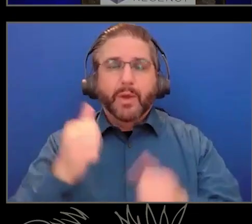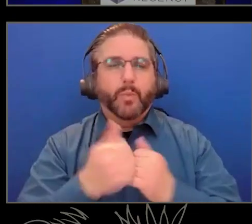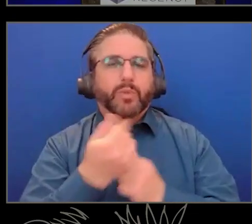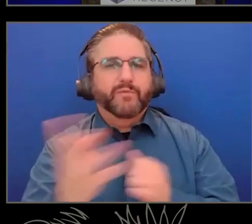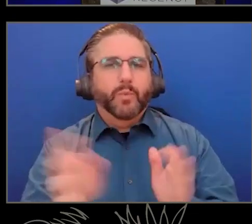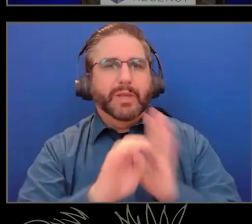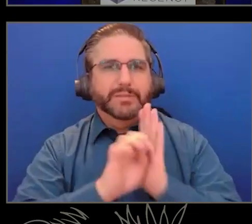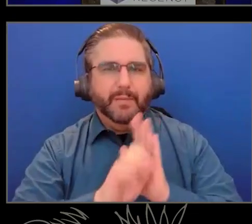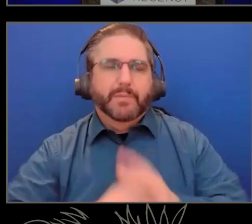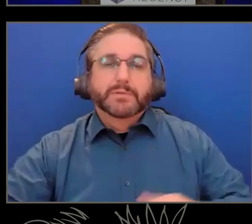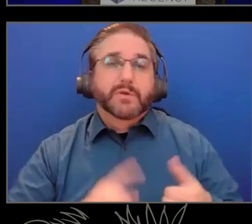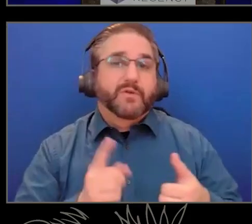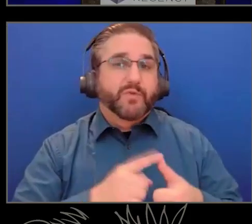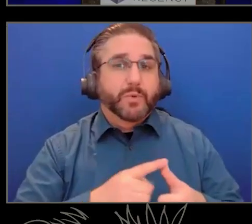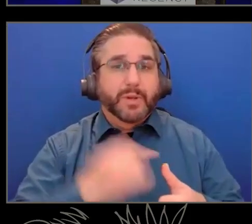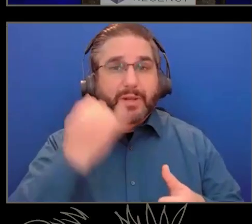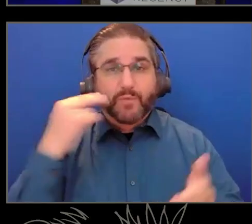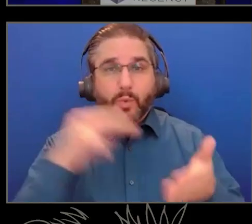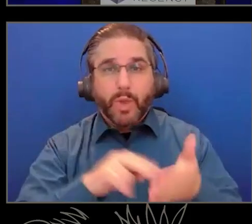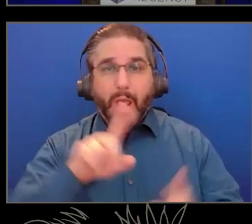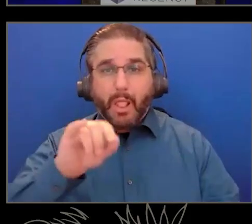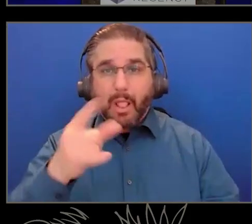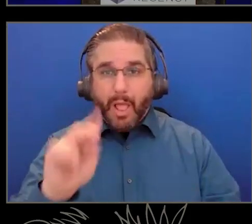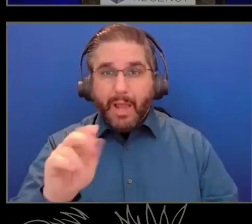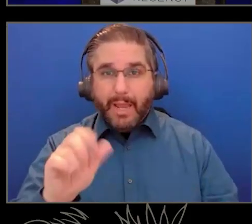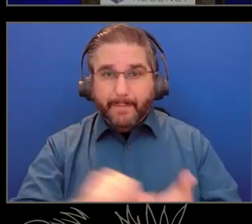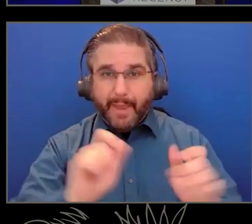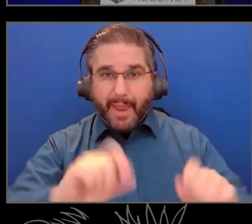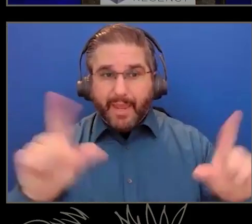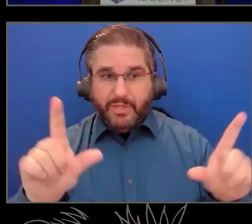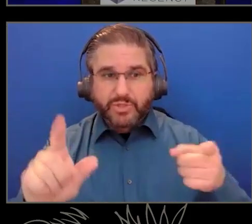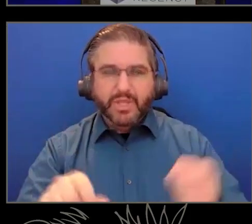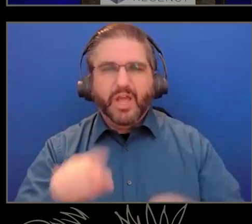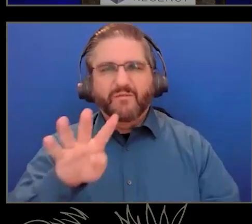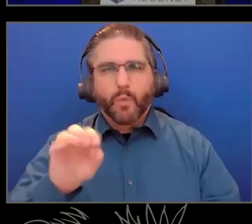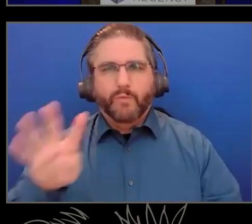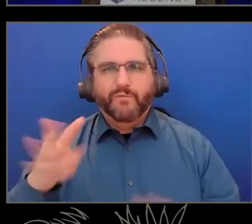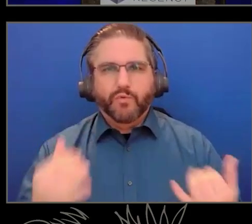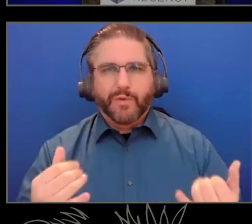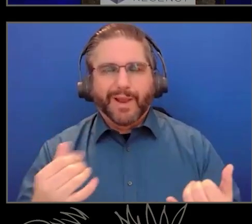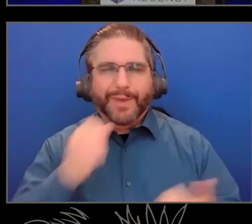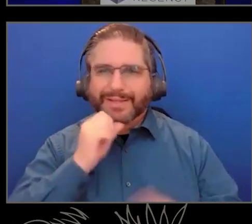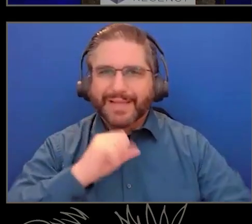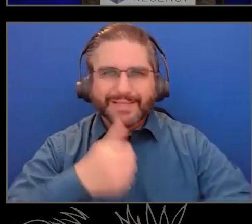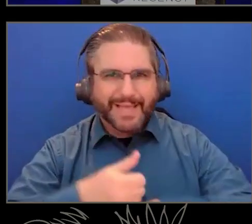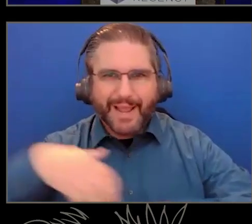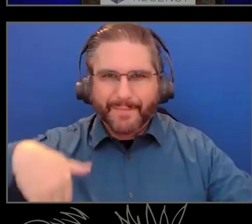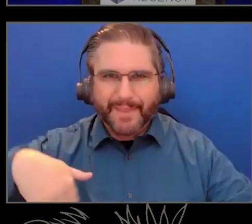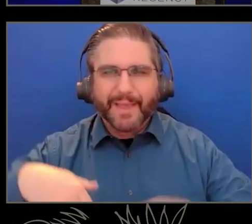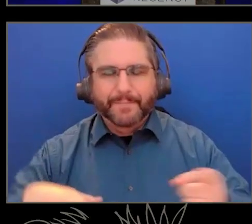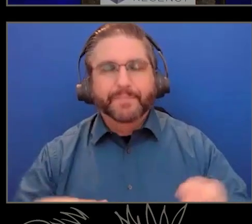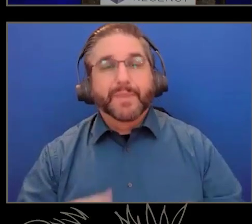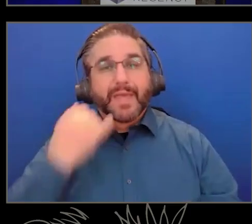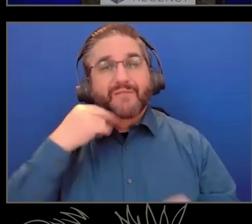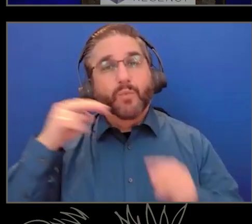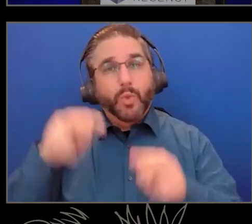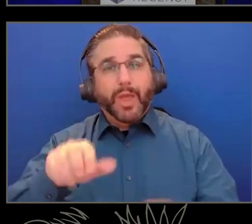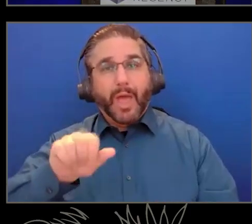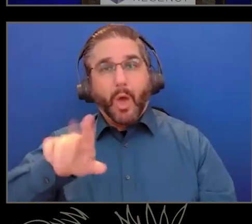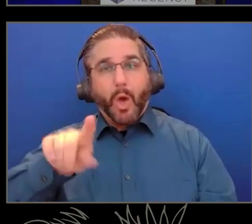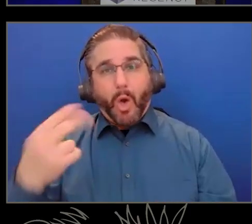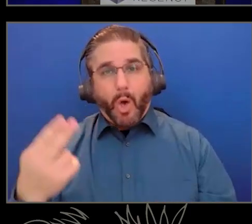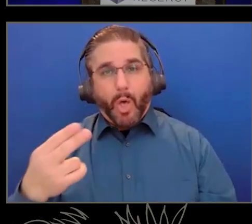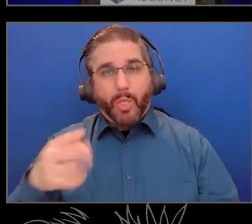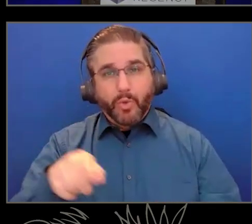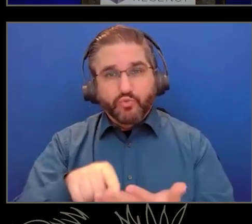So the first is, if we go to like the login page, this is a 404 right now, so we don't have it set up. If we go and look at our auth routes, we can